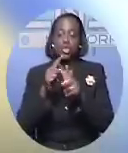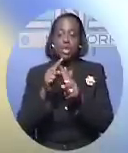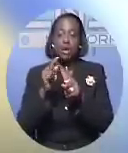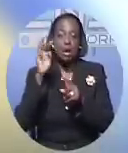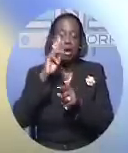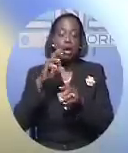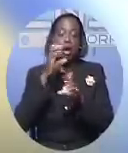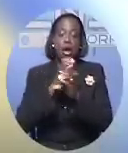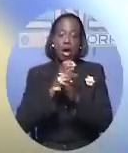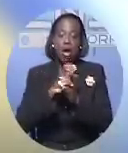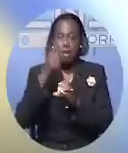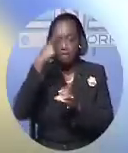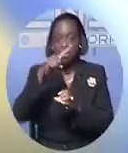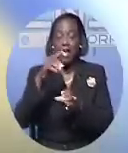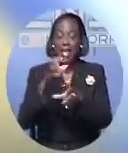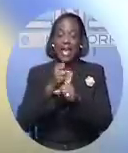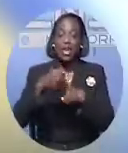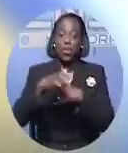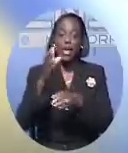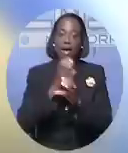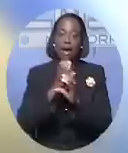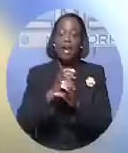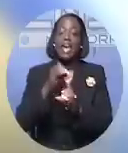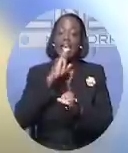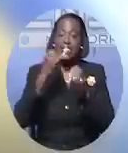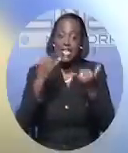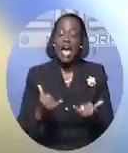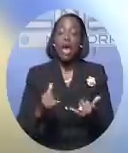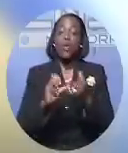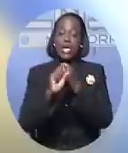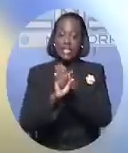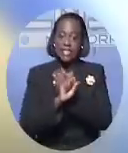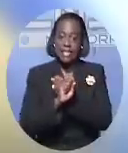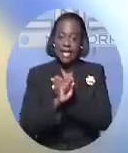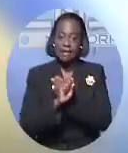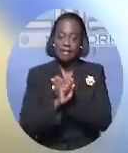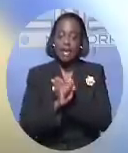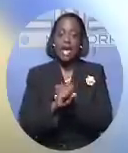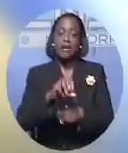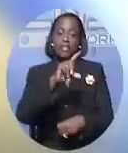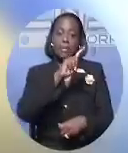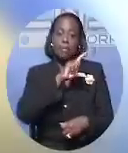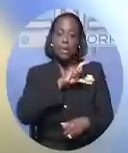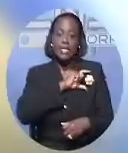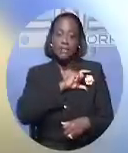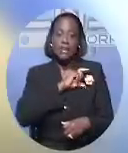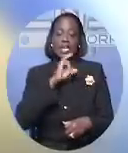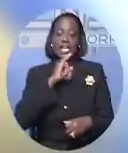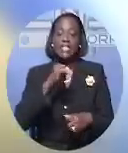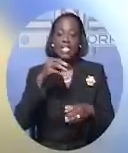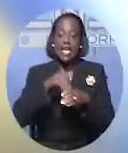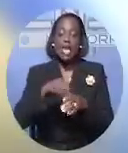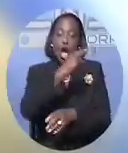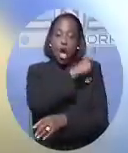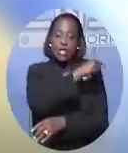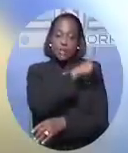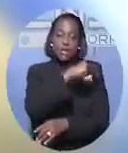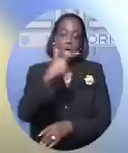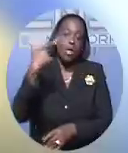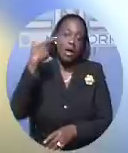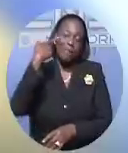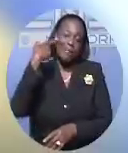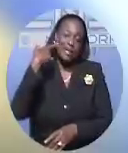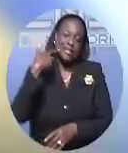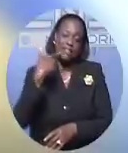car is safe and that a suspended police officer remains in hospital with a gunshot wound to the face. But tonight we hear from some of